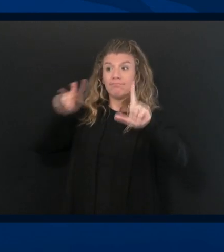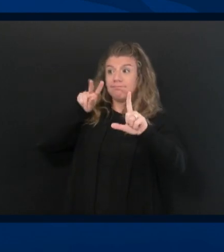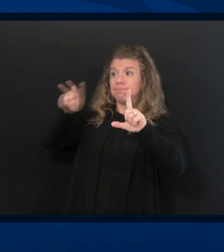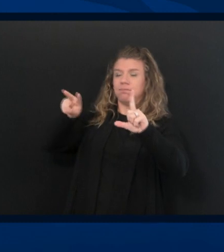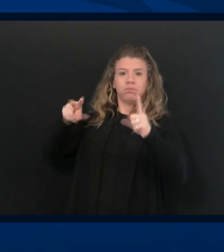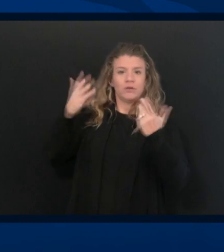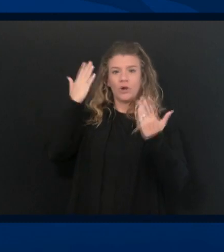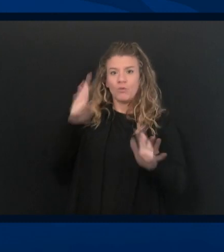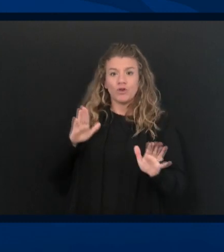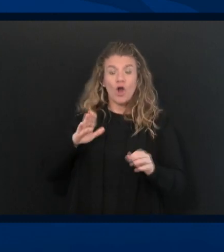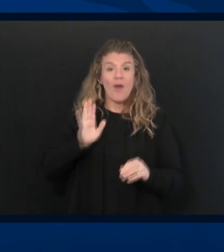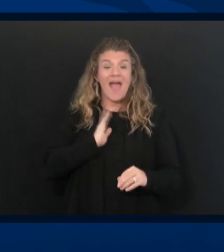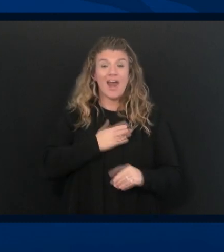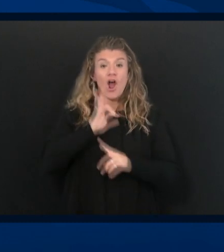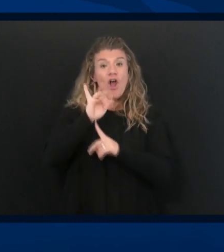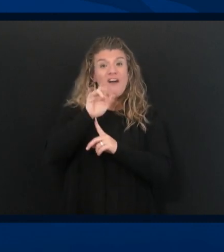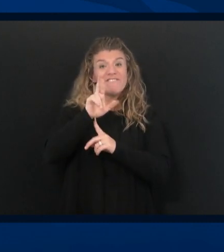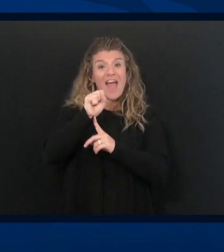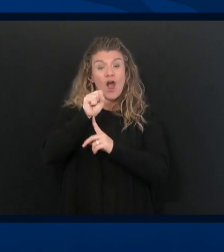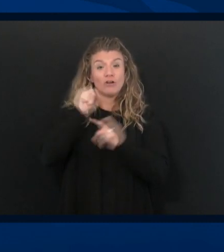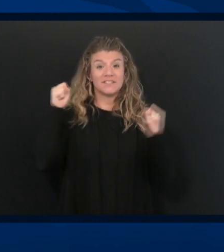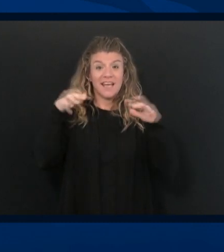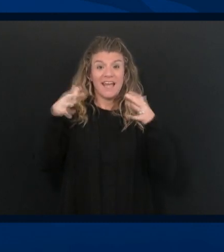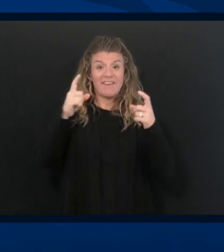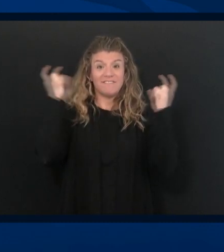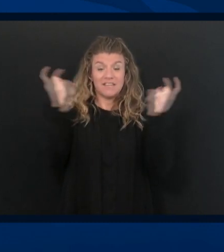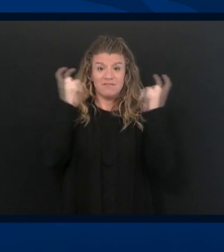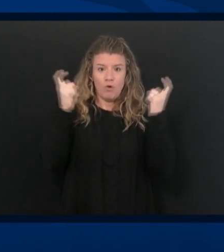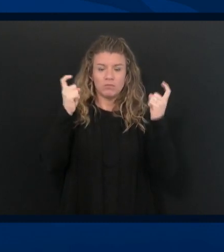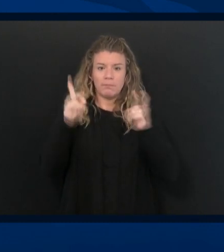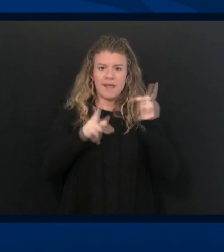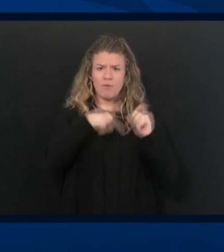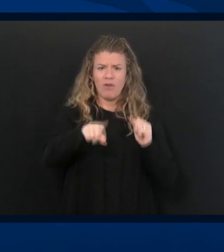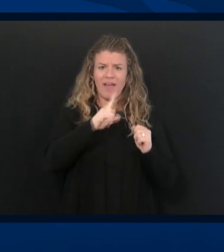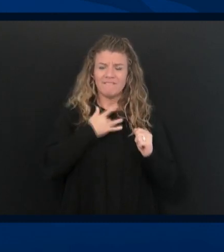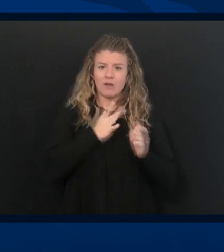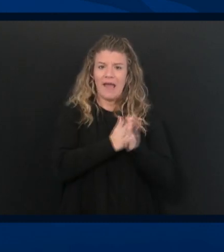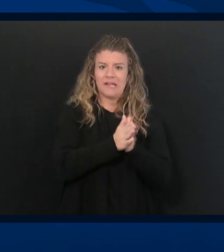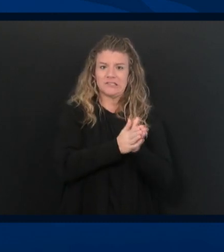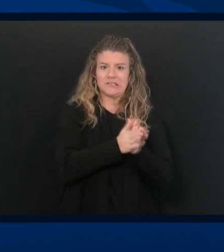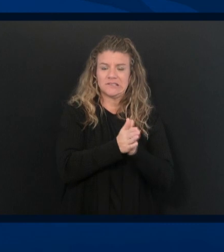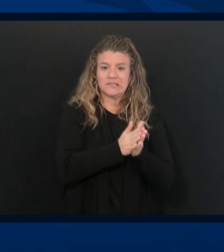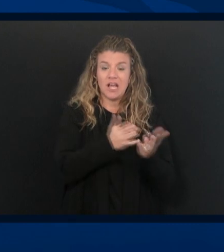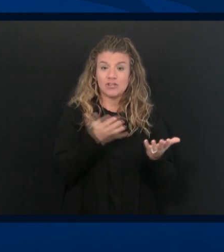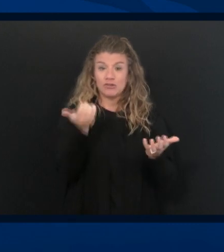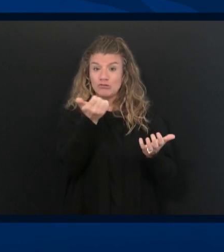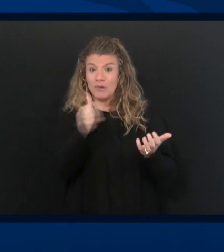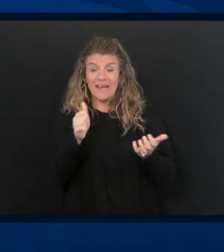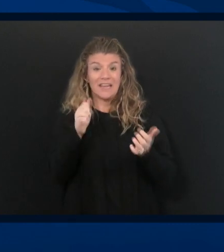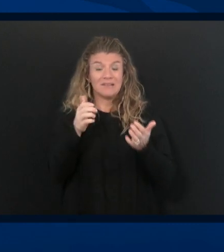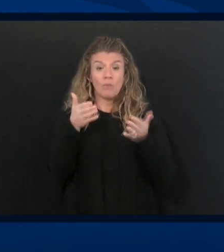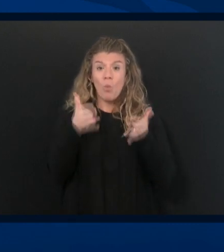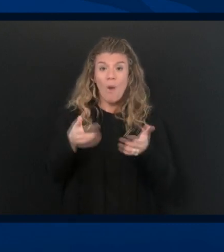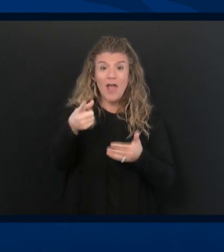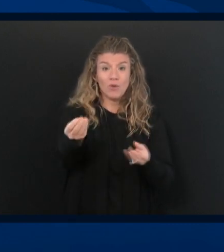and festivals crowd is also very anxious. Is there any way the state can give direction to these businesses, not